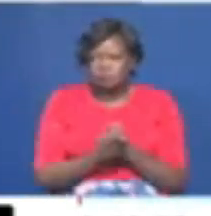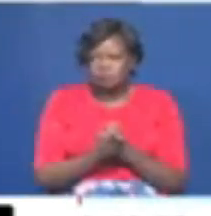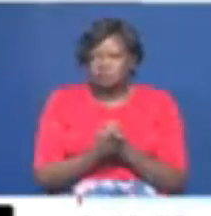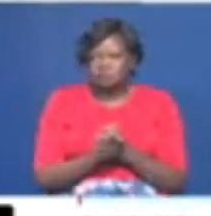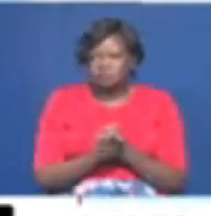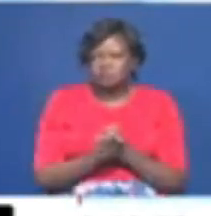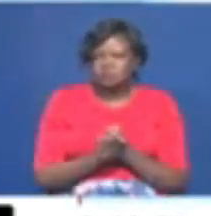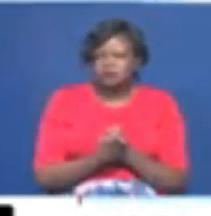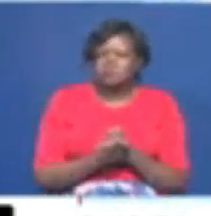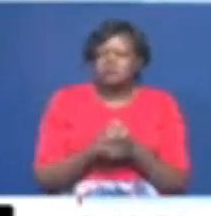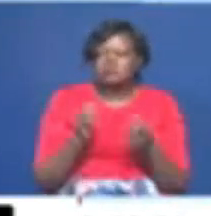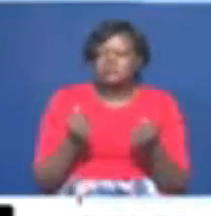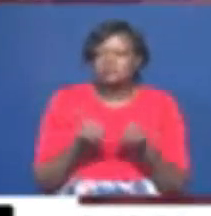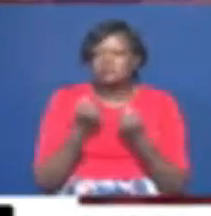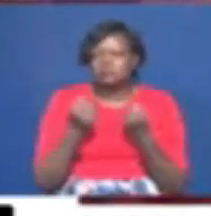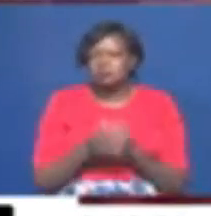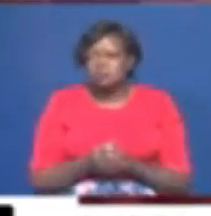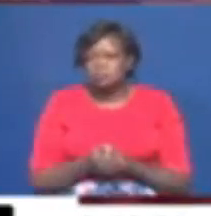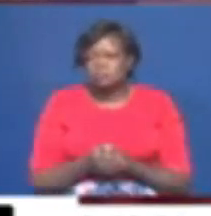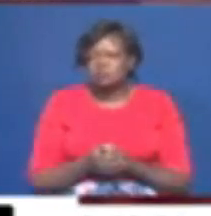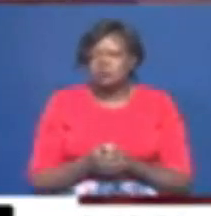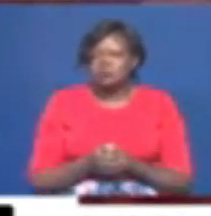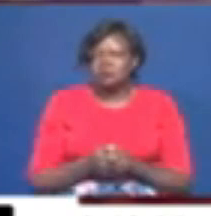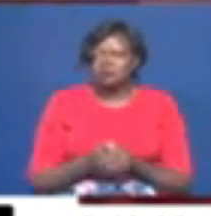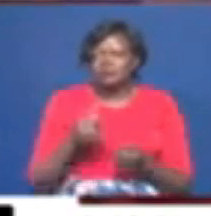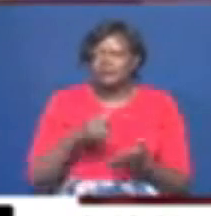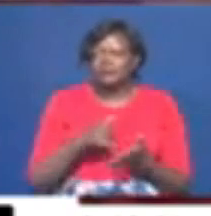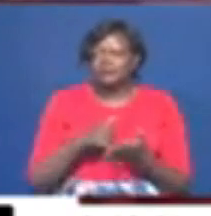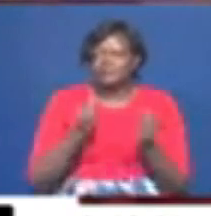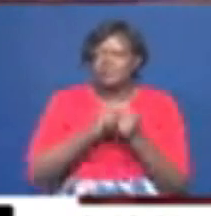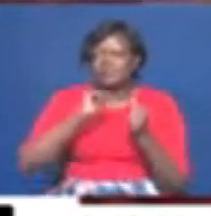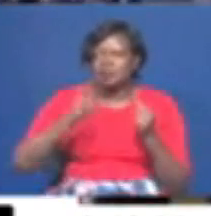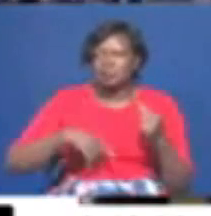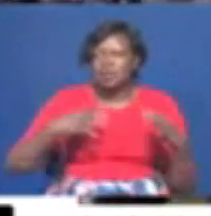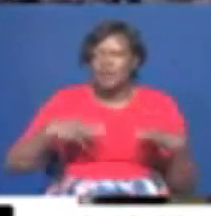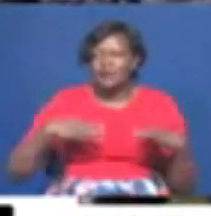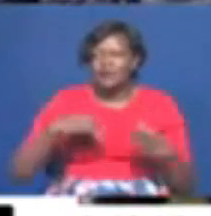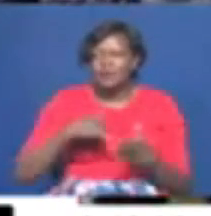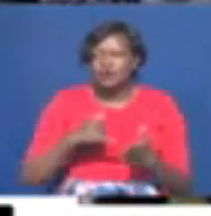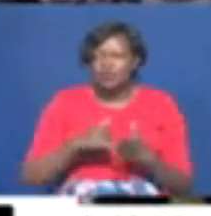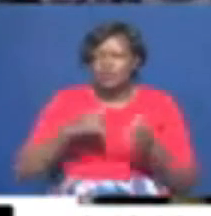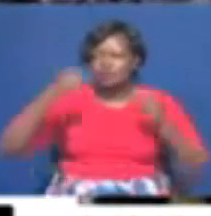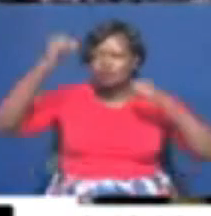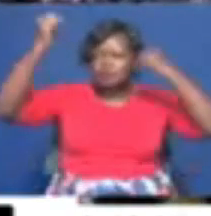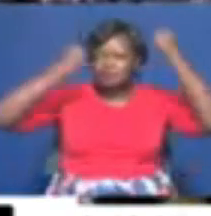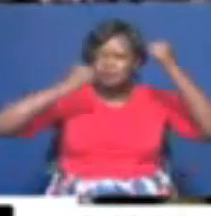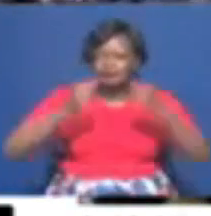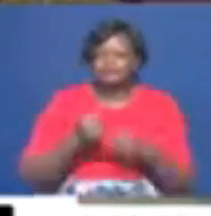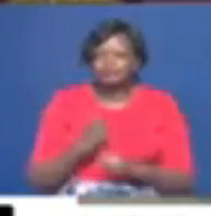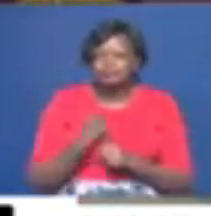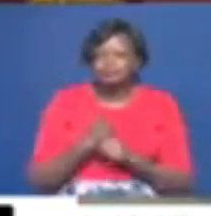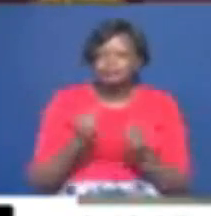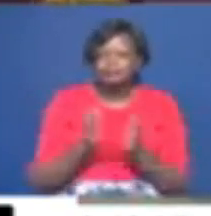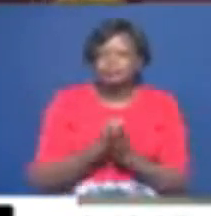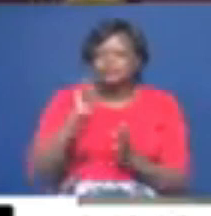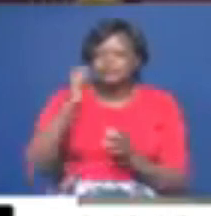taking place against the backdrop of Buckingham Palace, involving 10,000 people, including the military, performers, and key